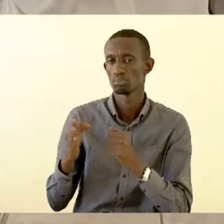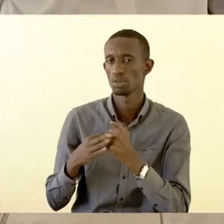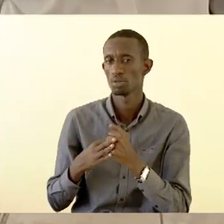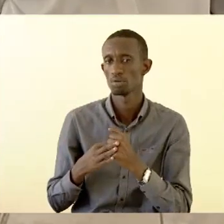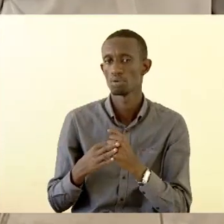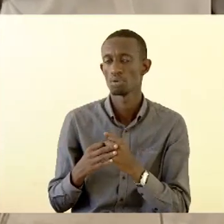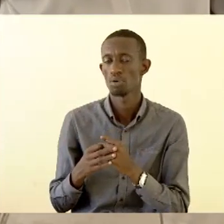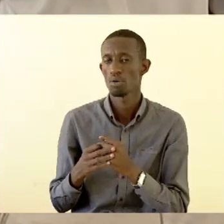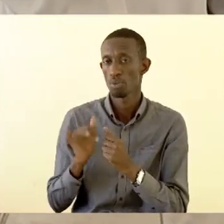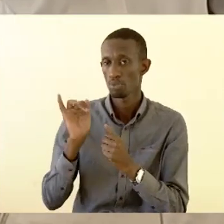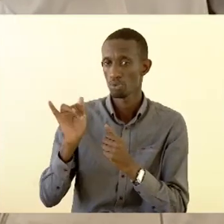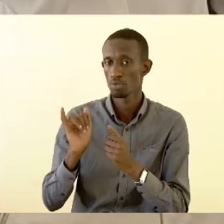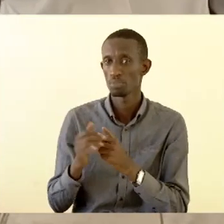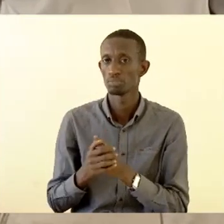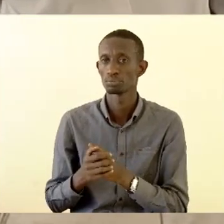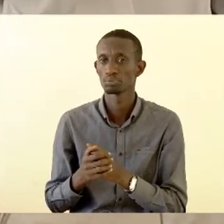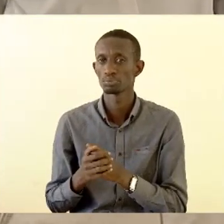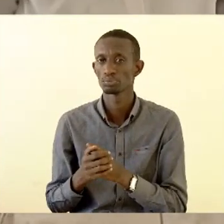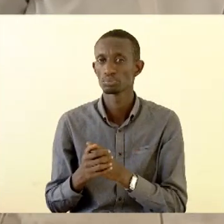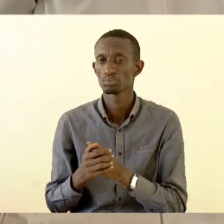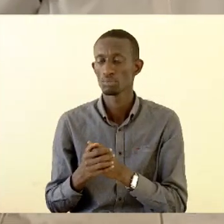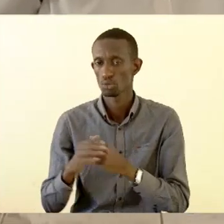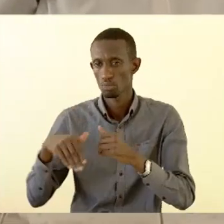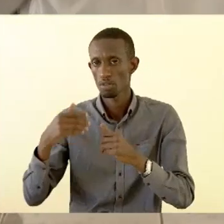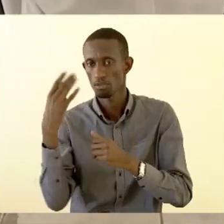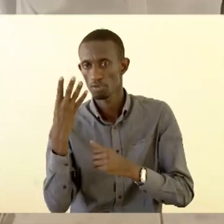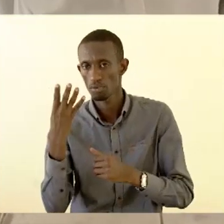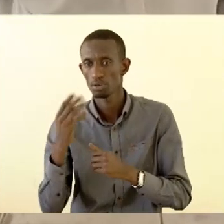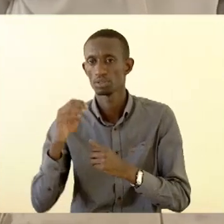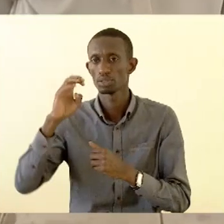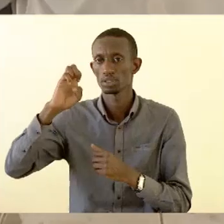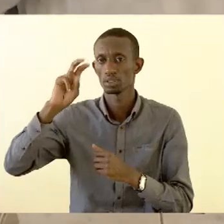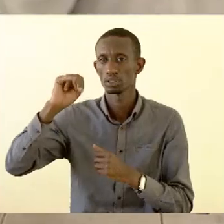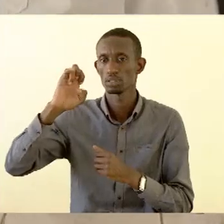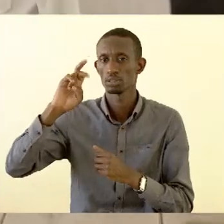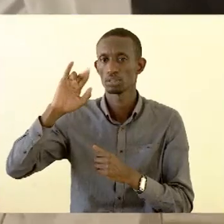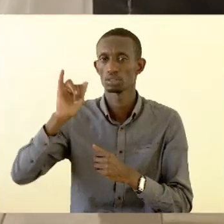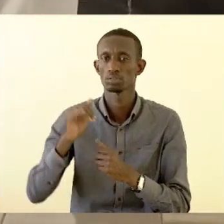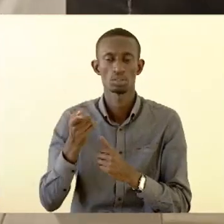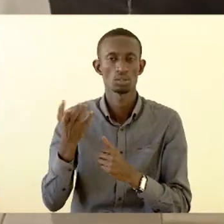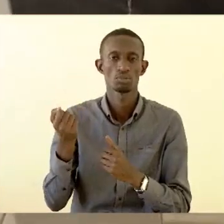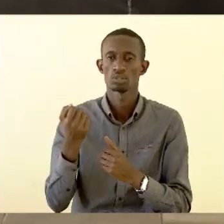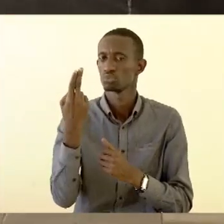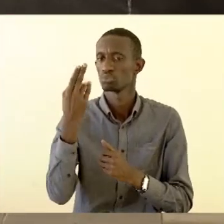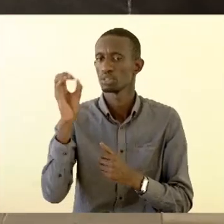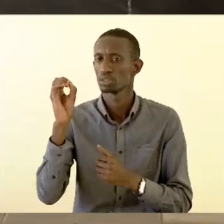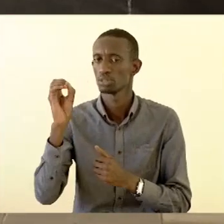the remaining electrons will go in the fourth energy level. Now we have 20 electrons.